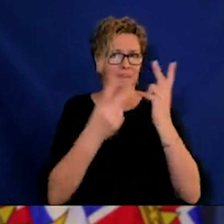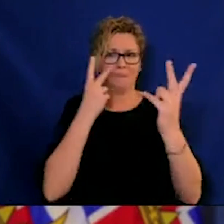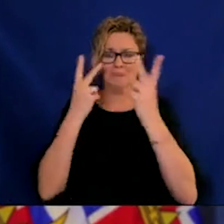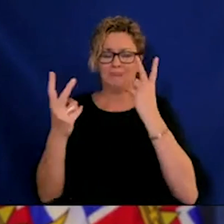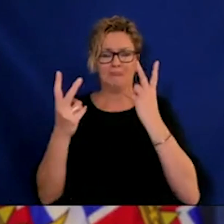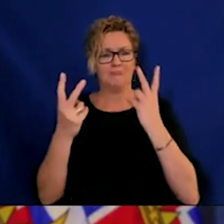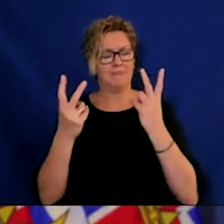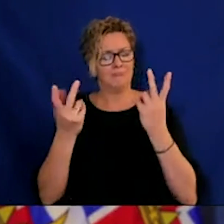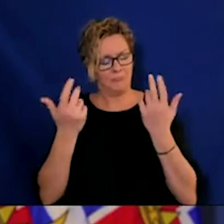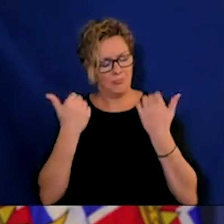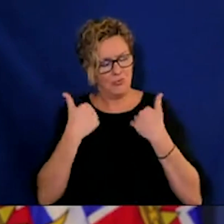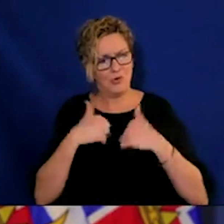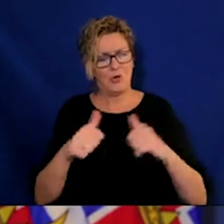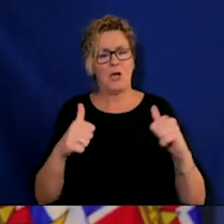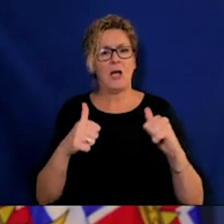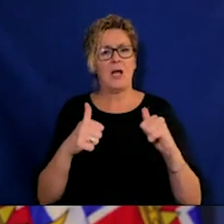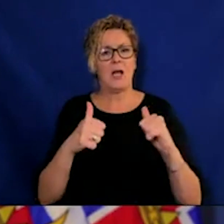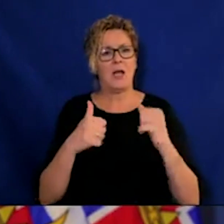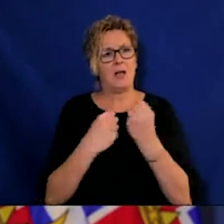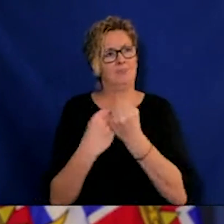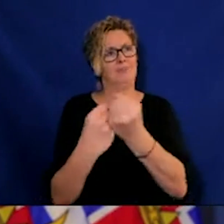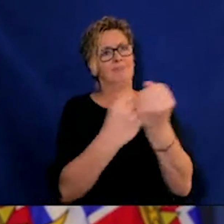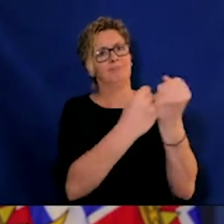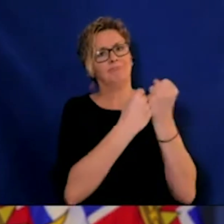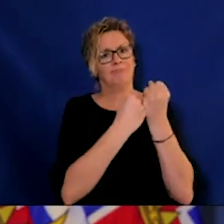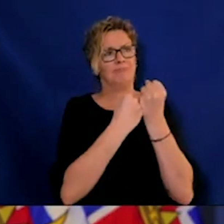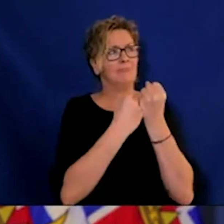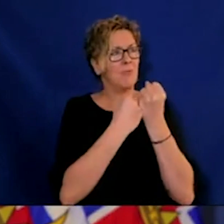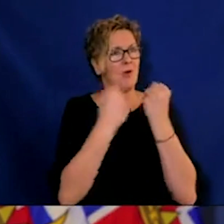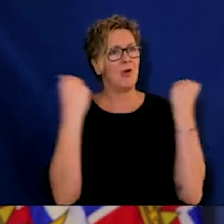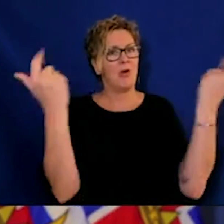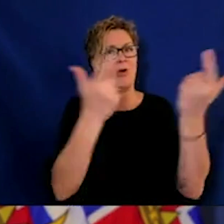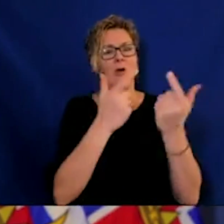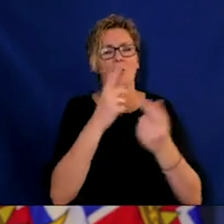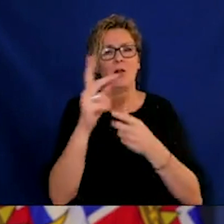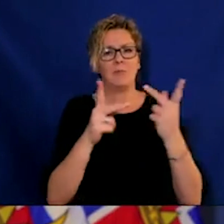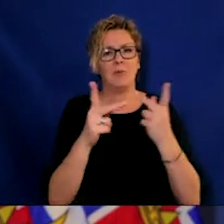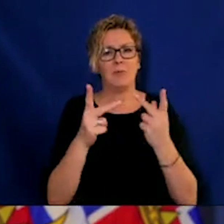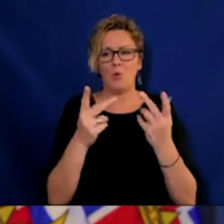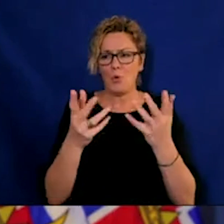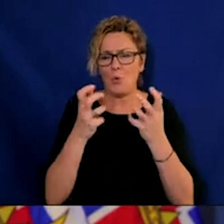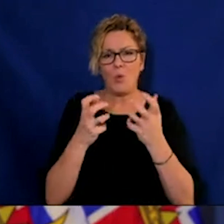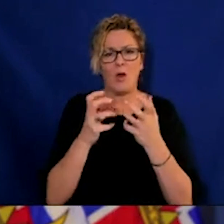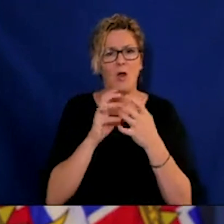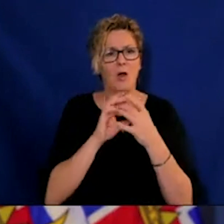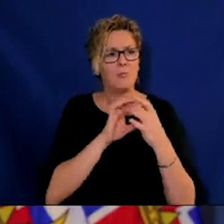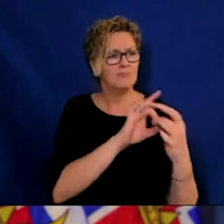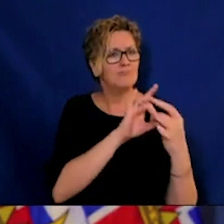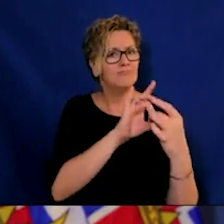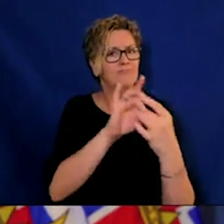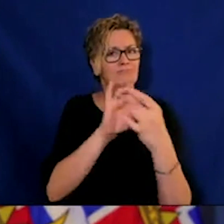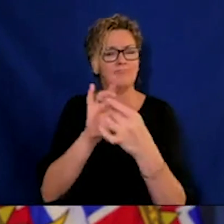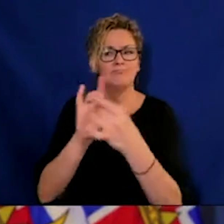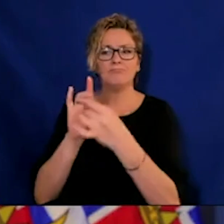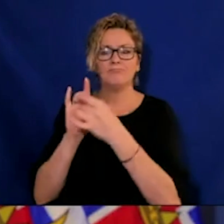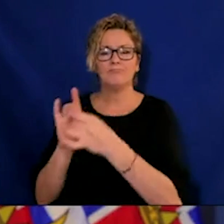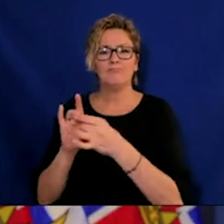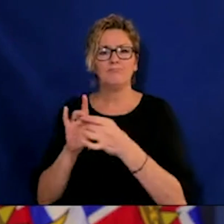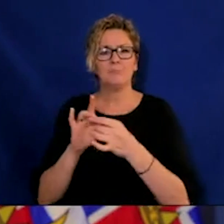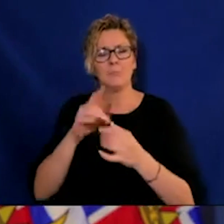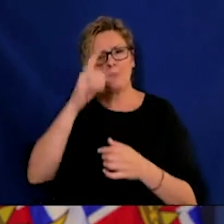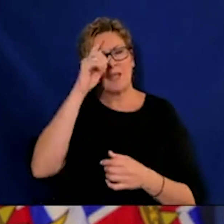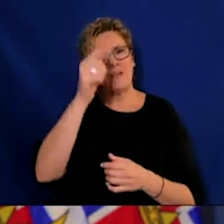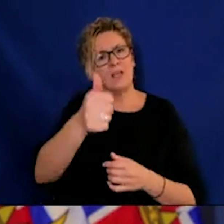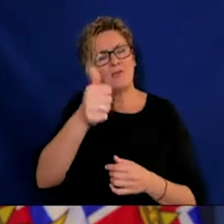people to be part of the healing in BC, to be part of the support for one another in BC, and to not proceed